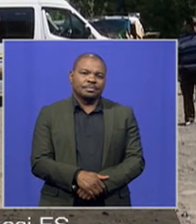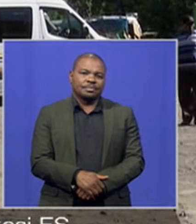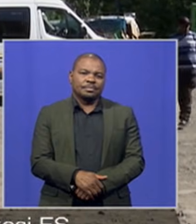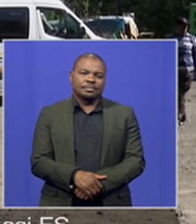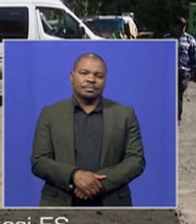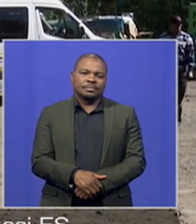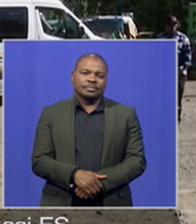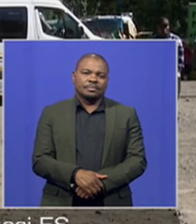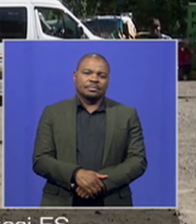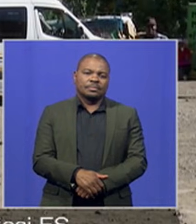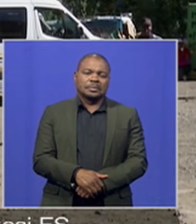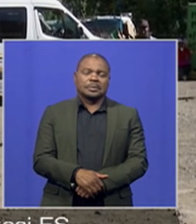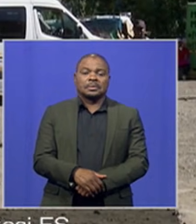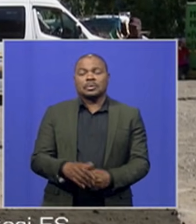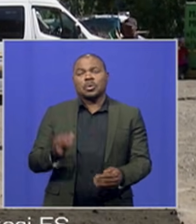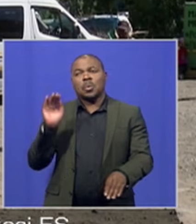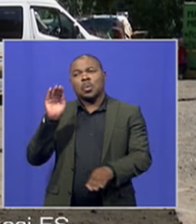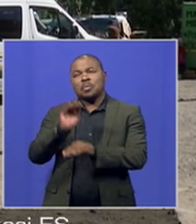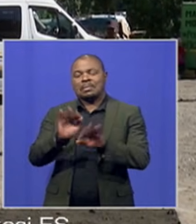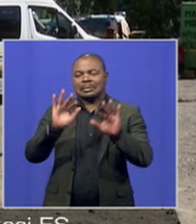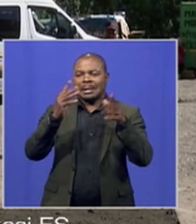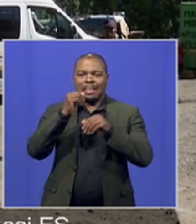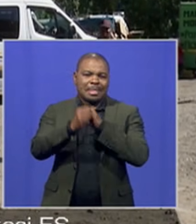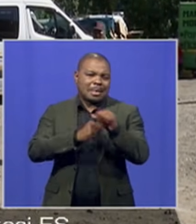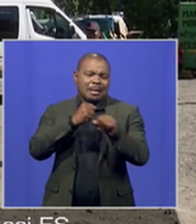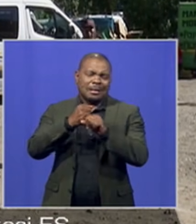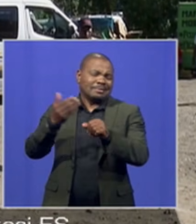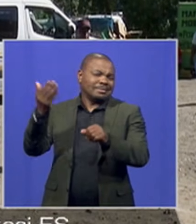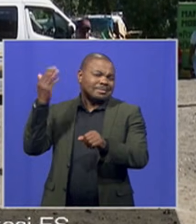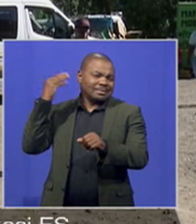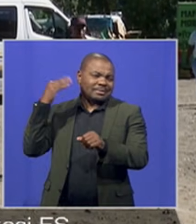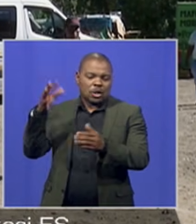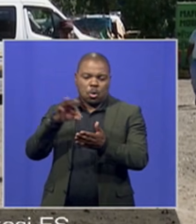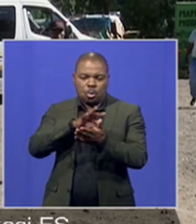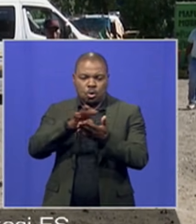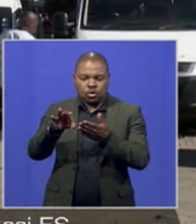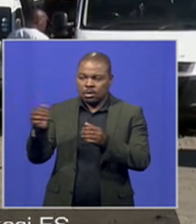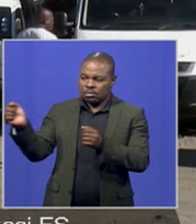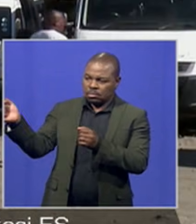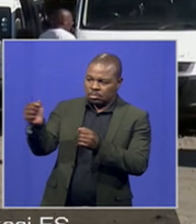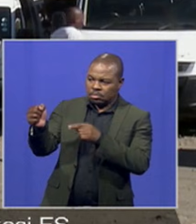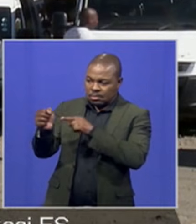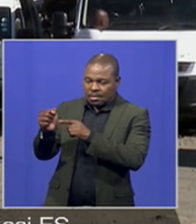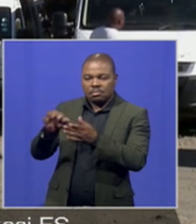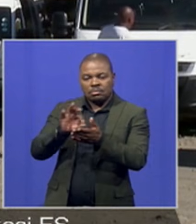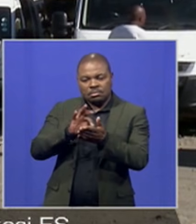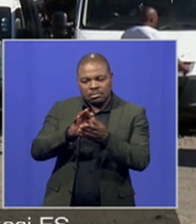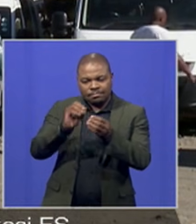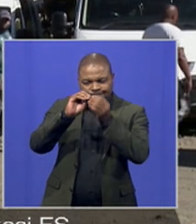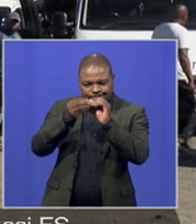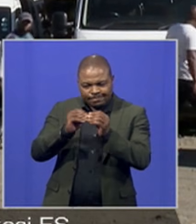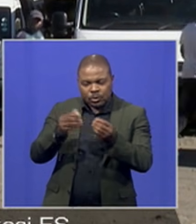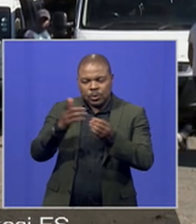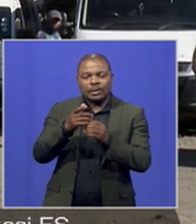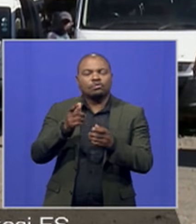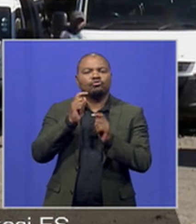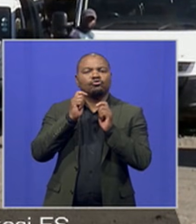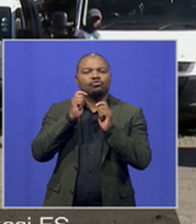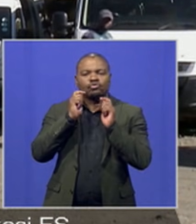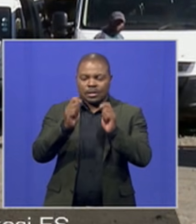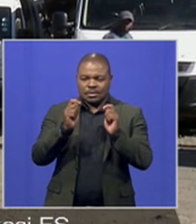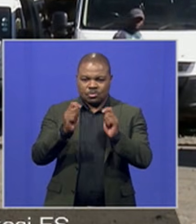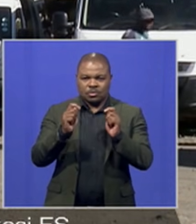Go setse go fitile dingwaga tse di fetang 10 fa e sale go thapiwa borakontraka go tlhabolola lefelo la go emela dipalangwa kwa ntle ga